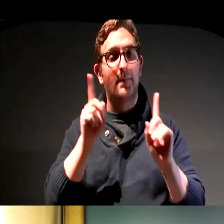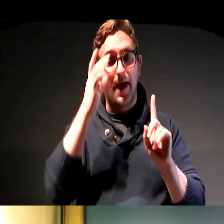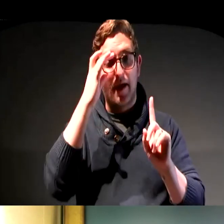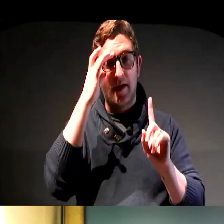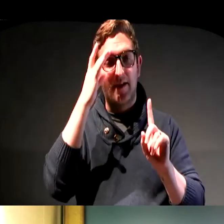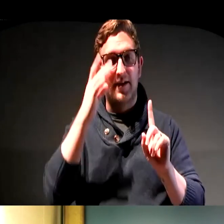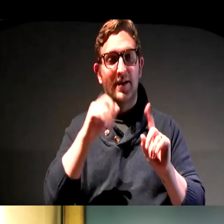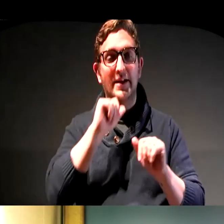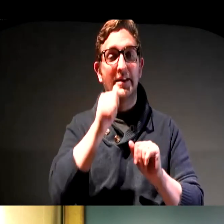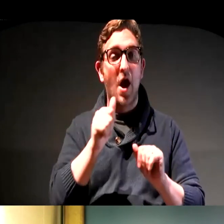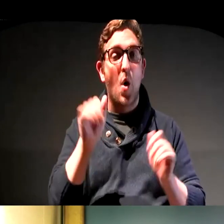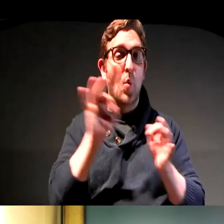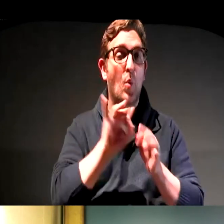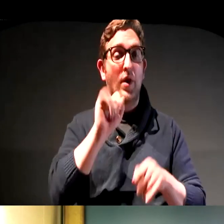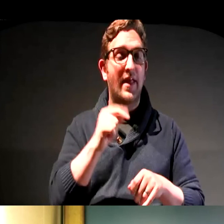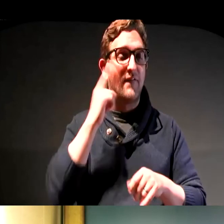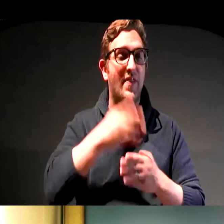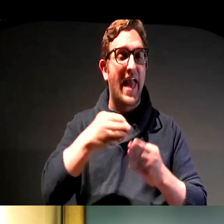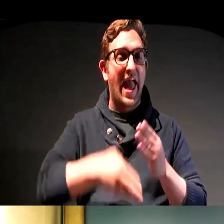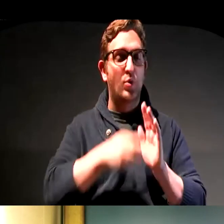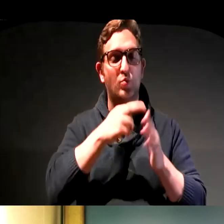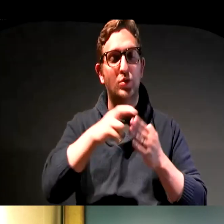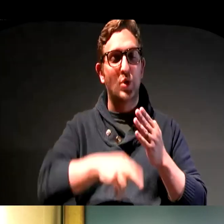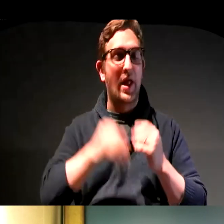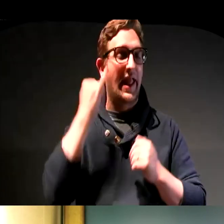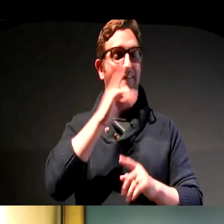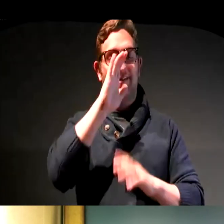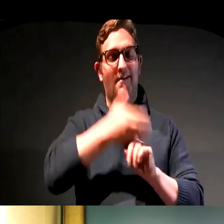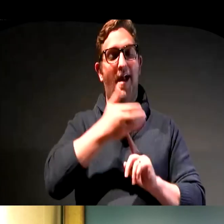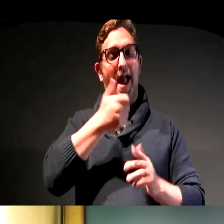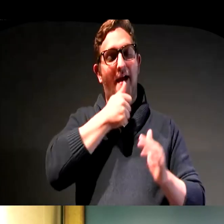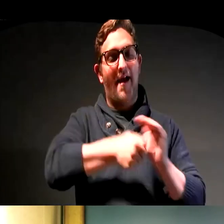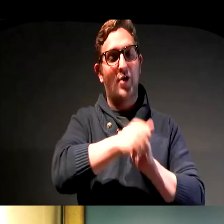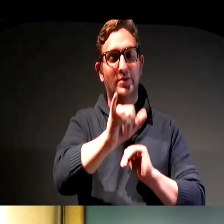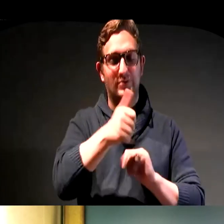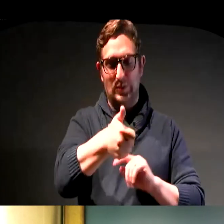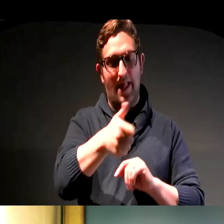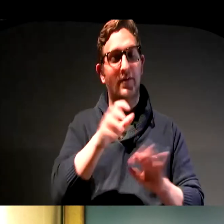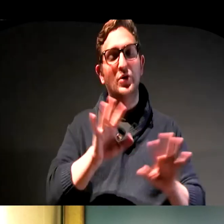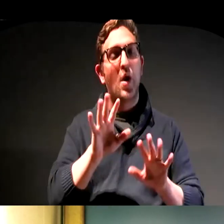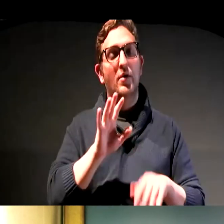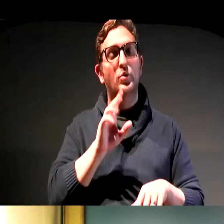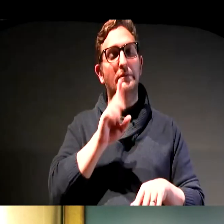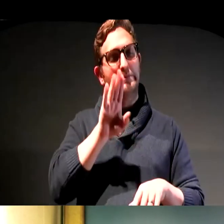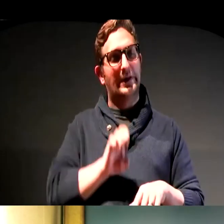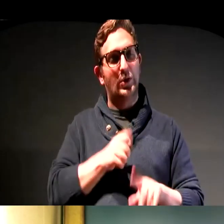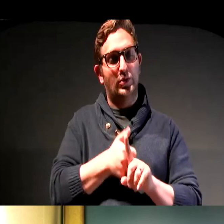it's not worth it for the end result. And so as much as possible, whenever you can, be yourself and find companies who want who you